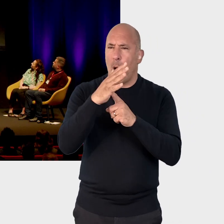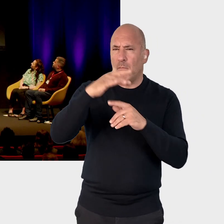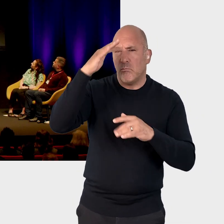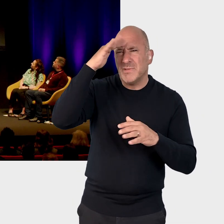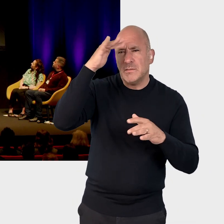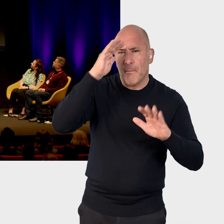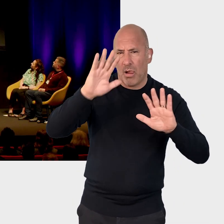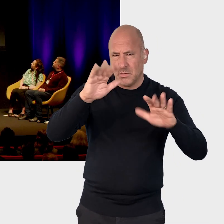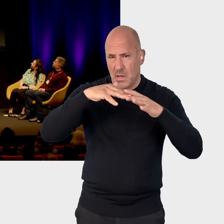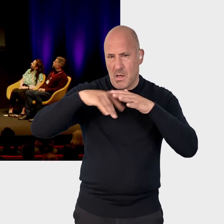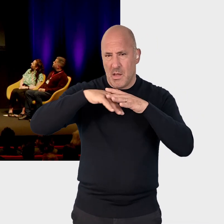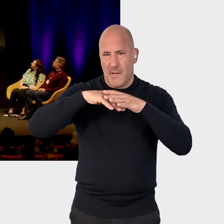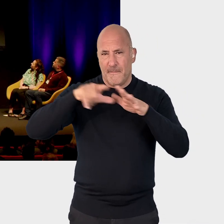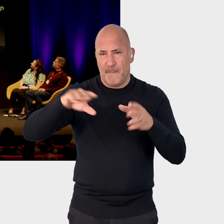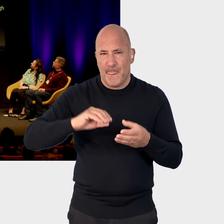So,